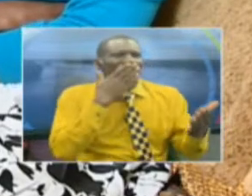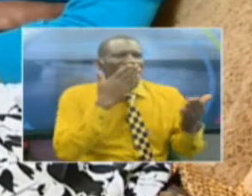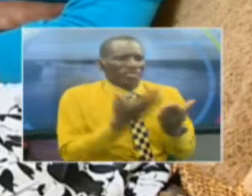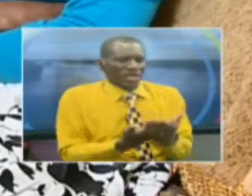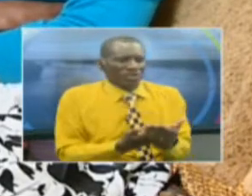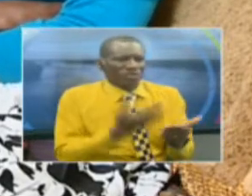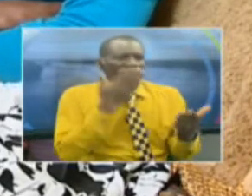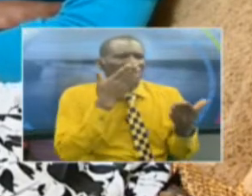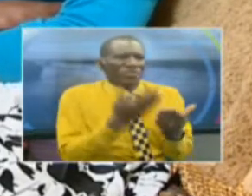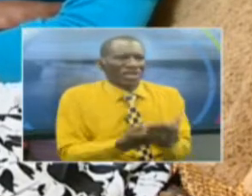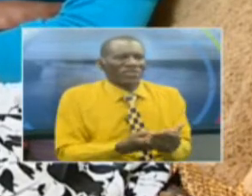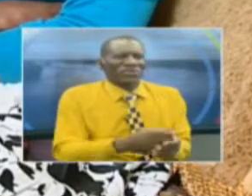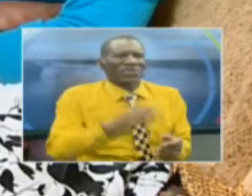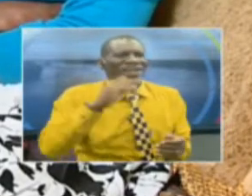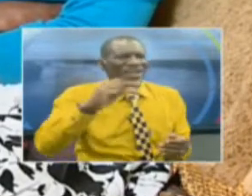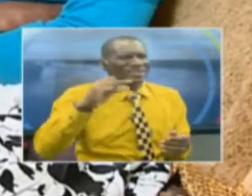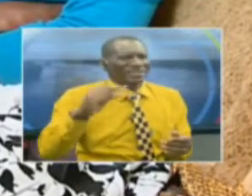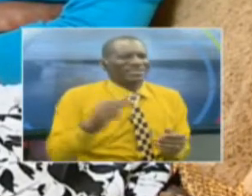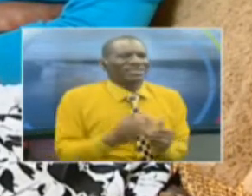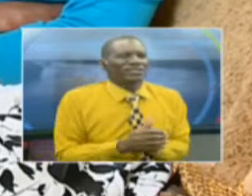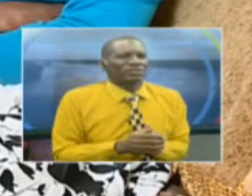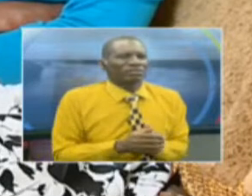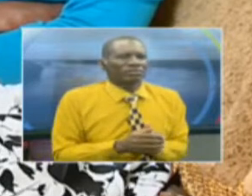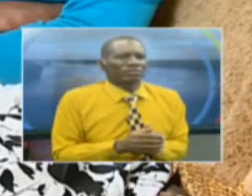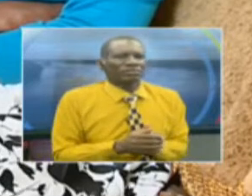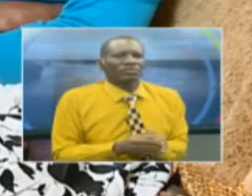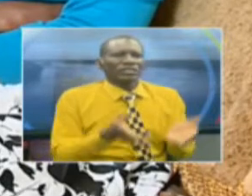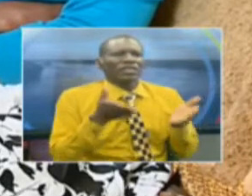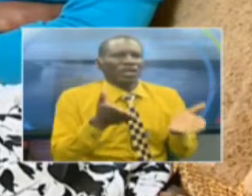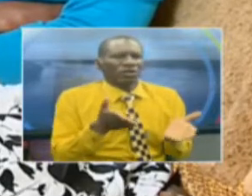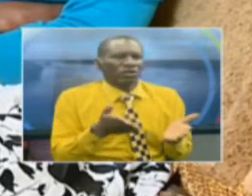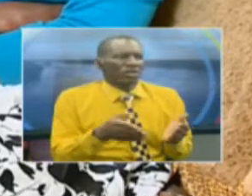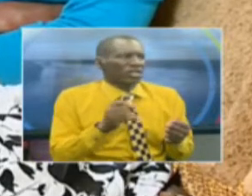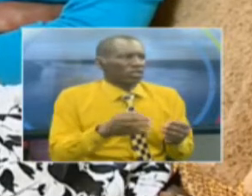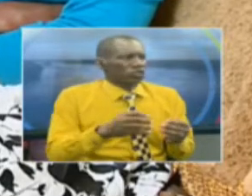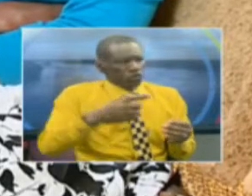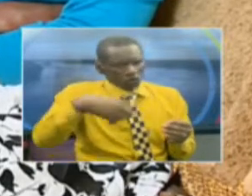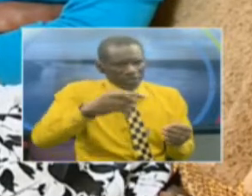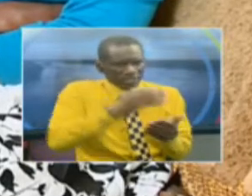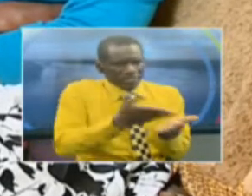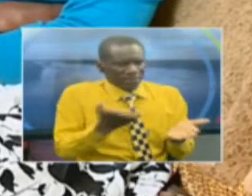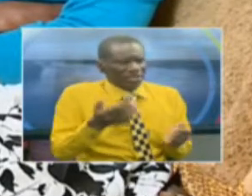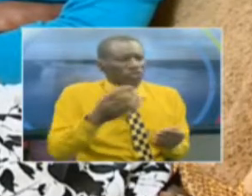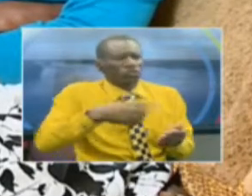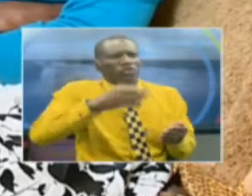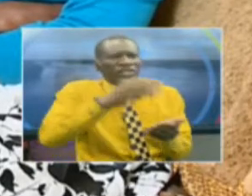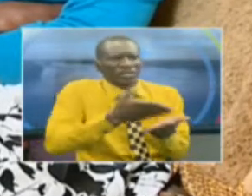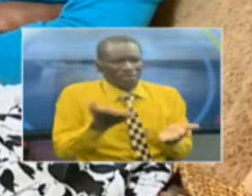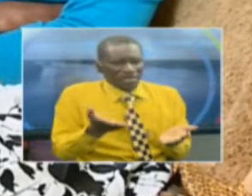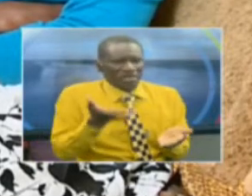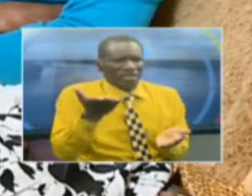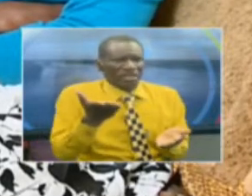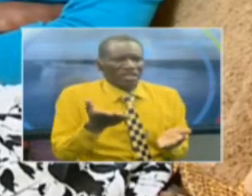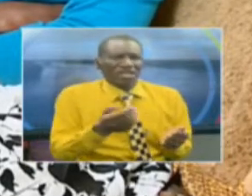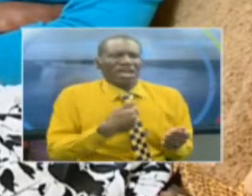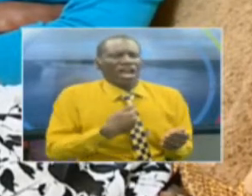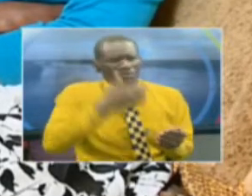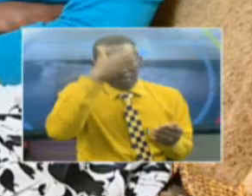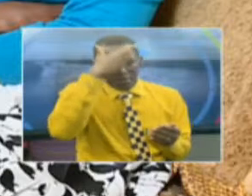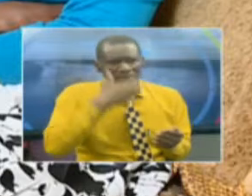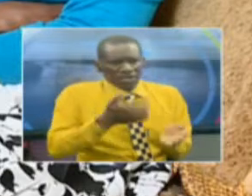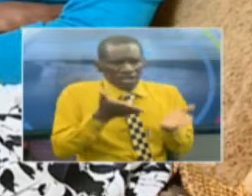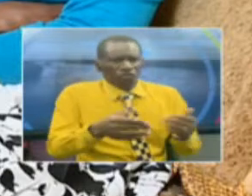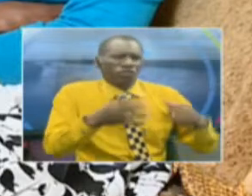Thank you, Gladys. Just a bit of correction there. I've been blind for about